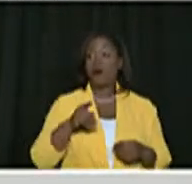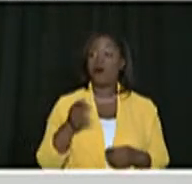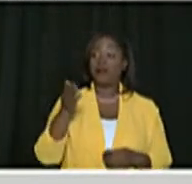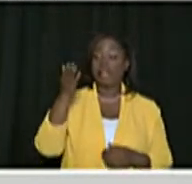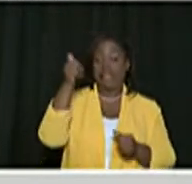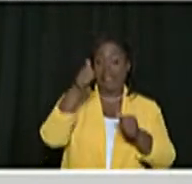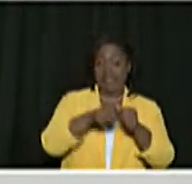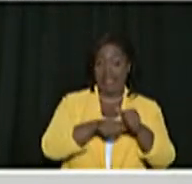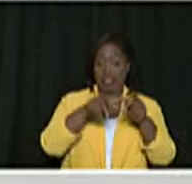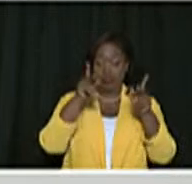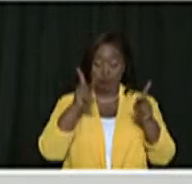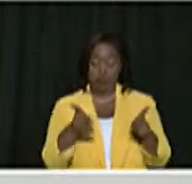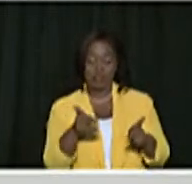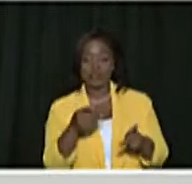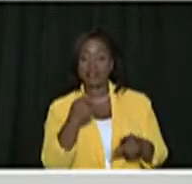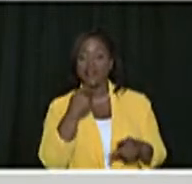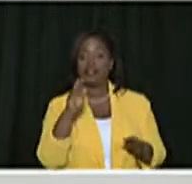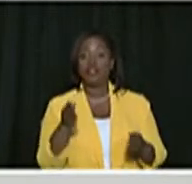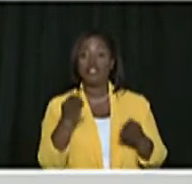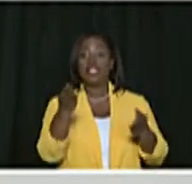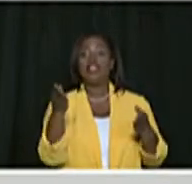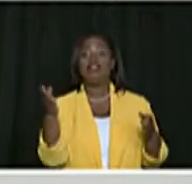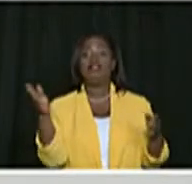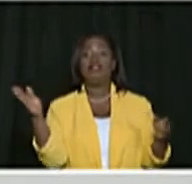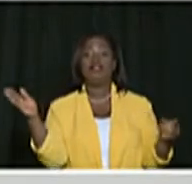their closing remarks, or do we?